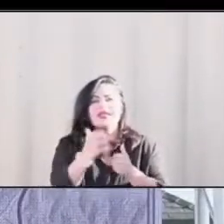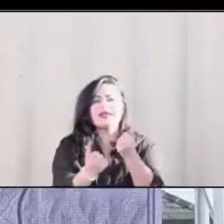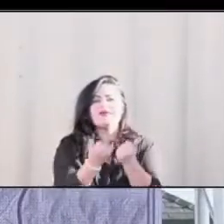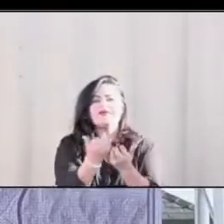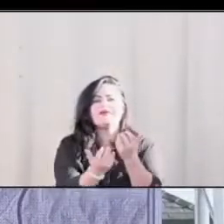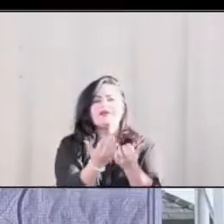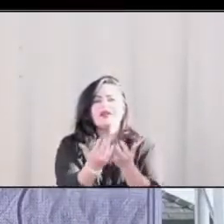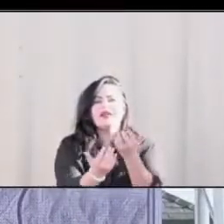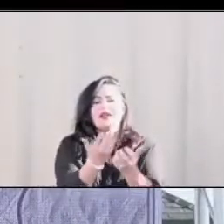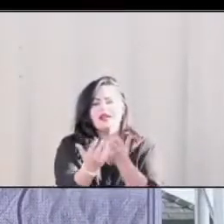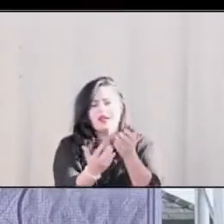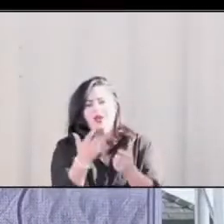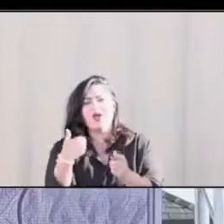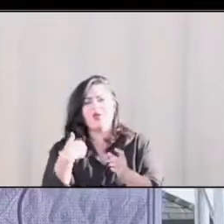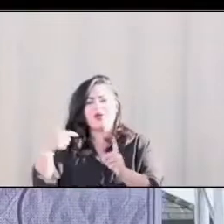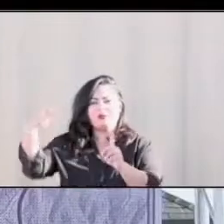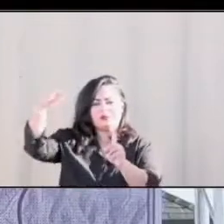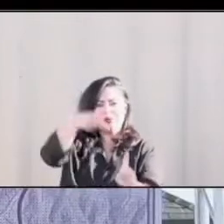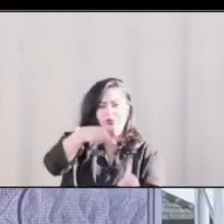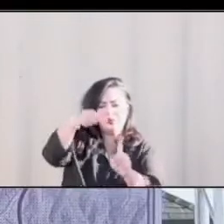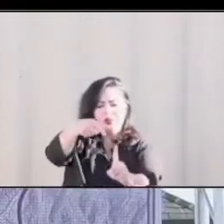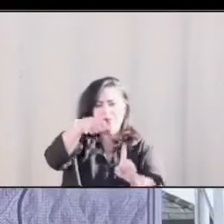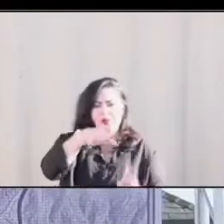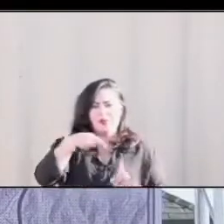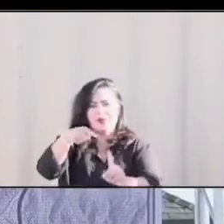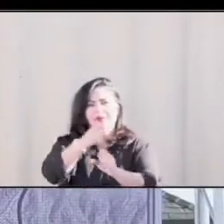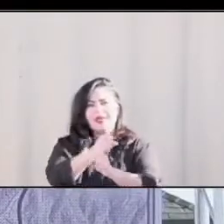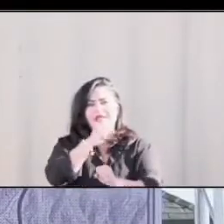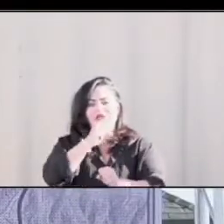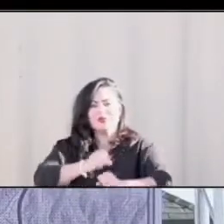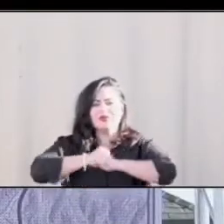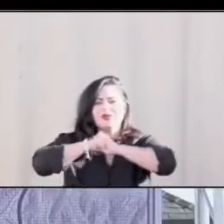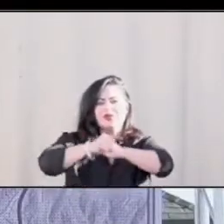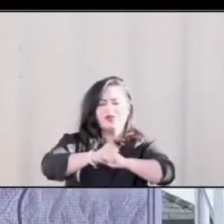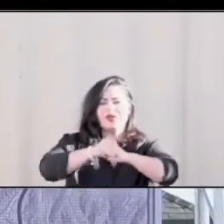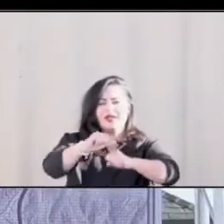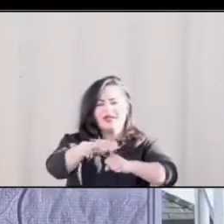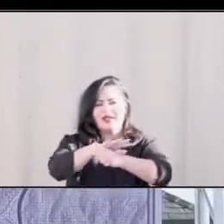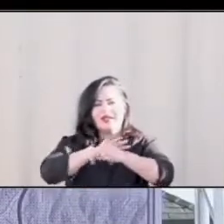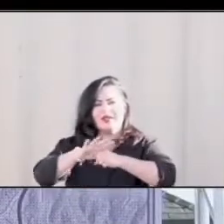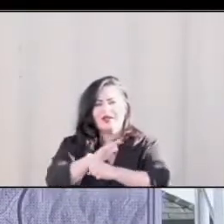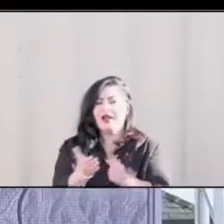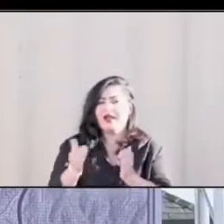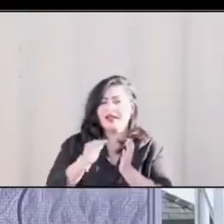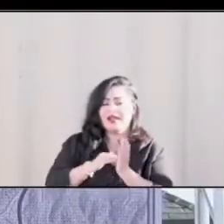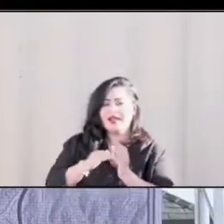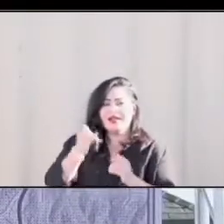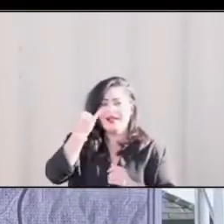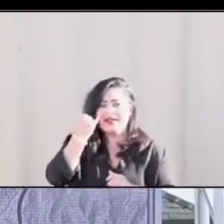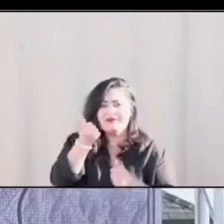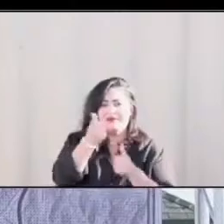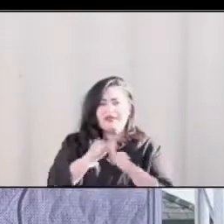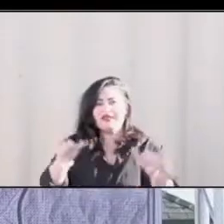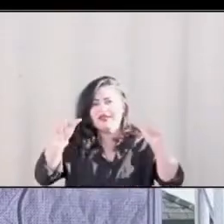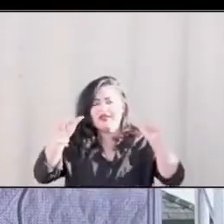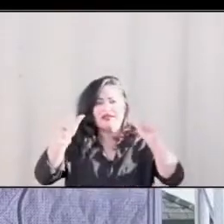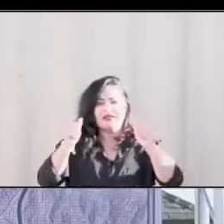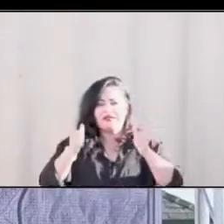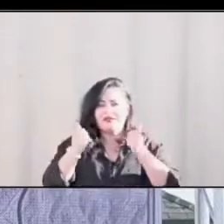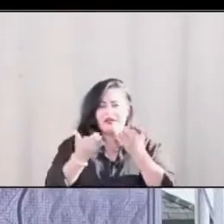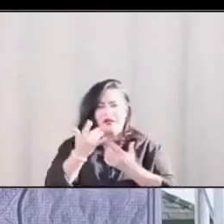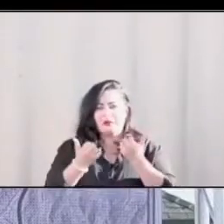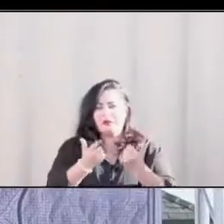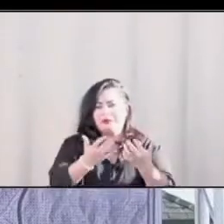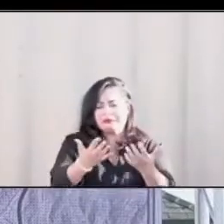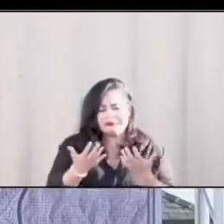the resources so they can go right to that and make sure that we secure that edge. Again, limiting any probability of any kind of escape. Coming